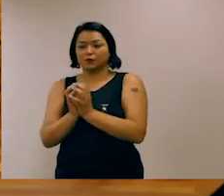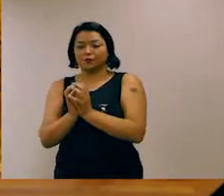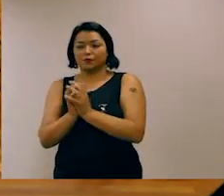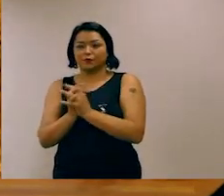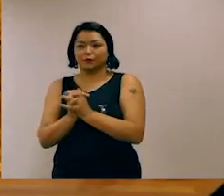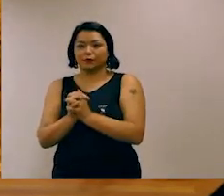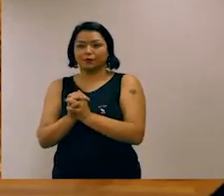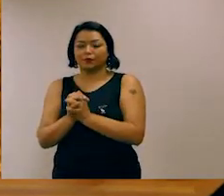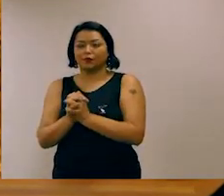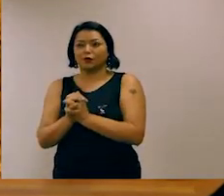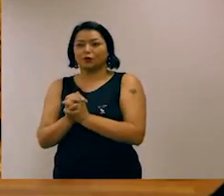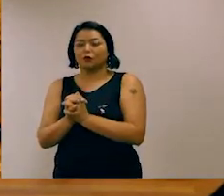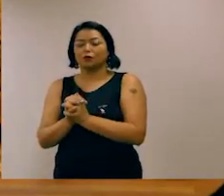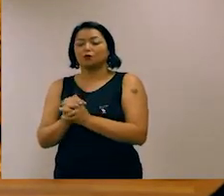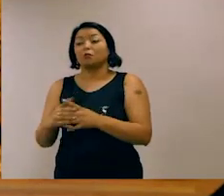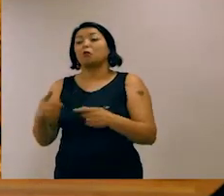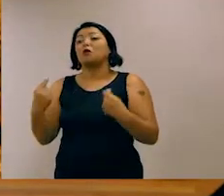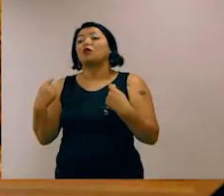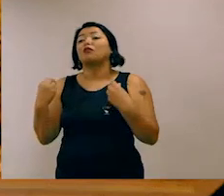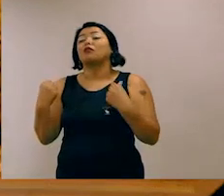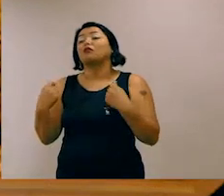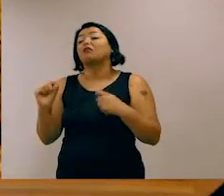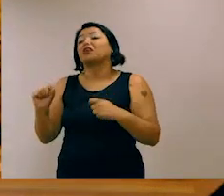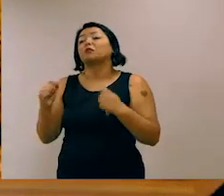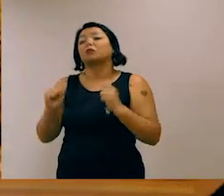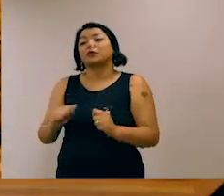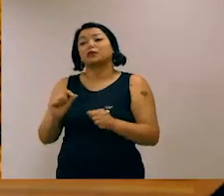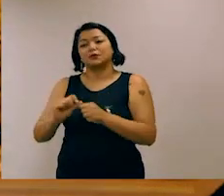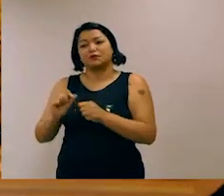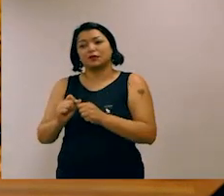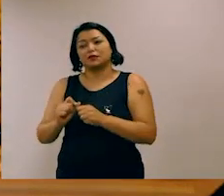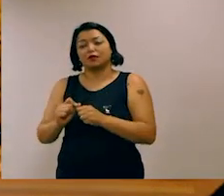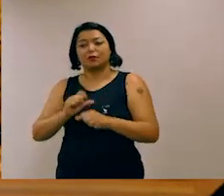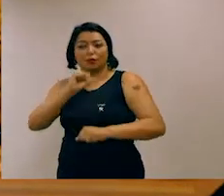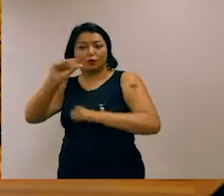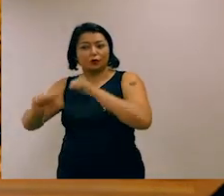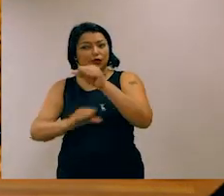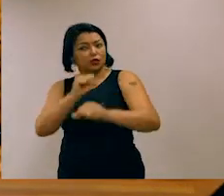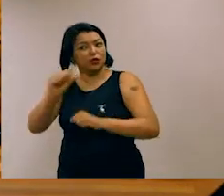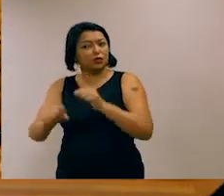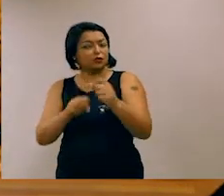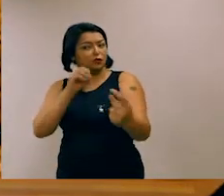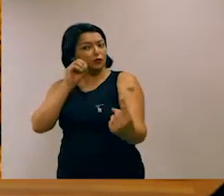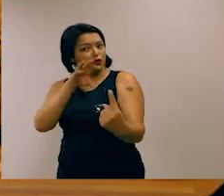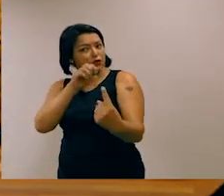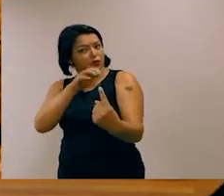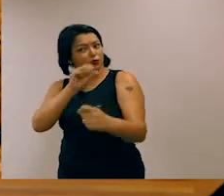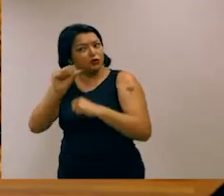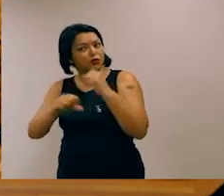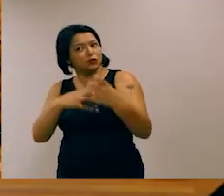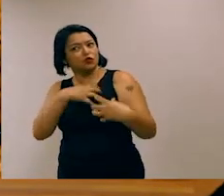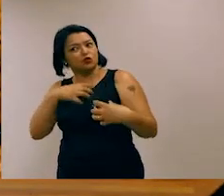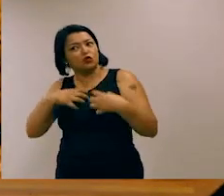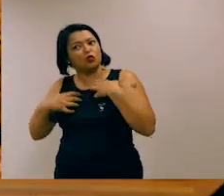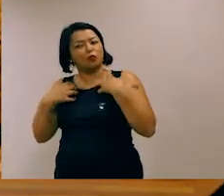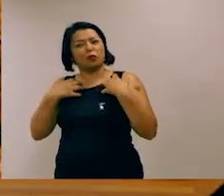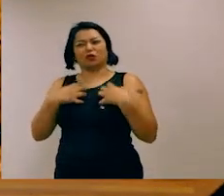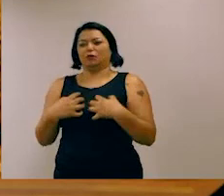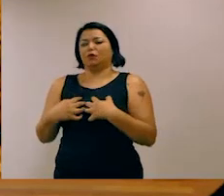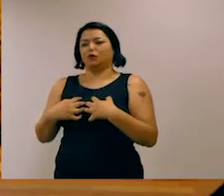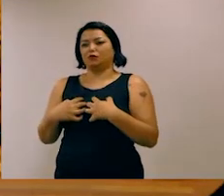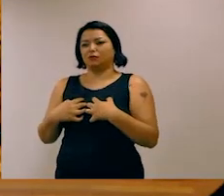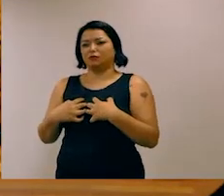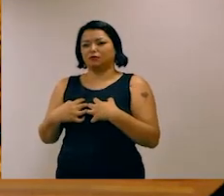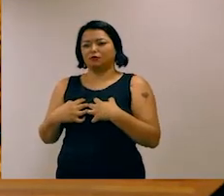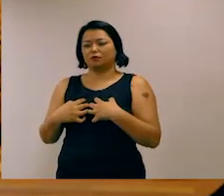of people. This is why it's we can work with the privacy laws. We just ask the companies that we work